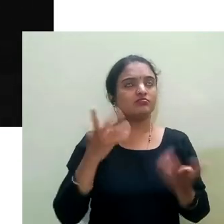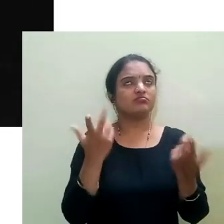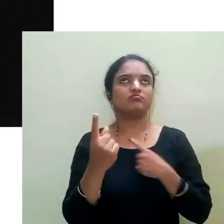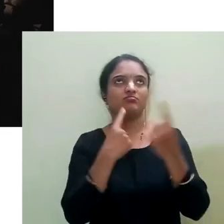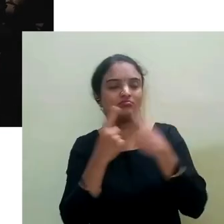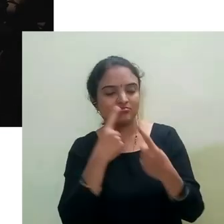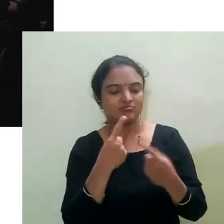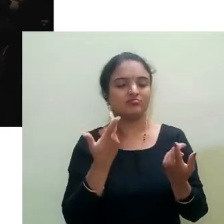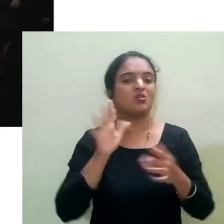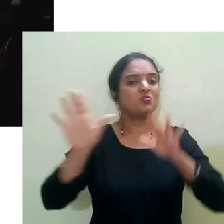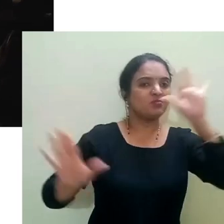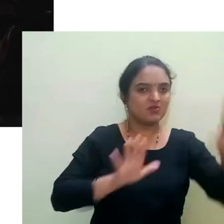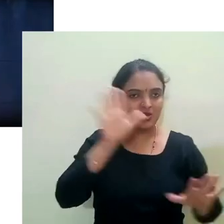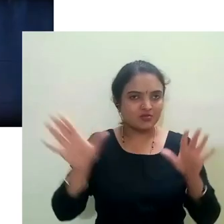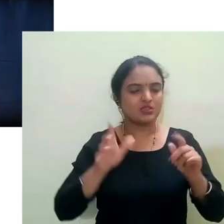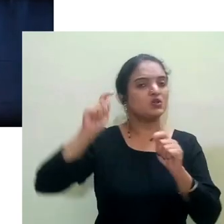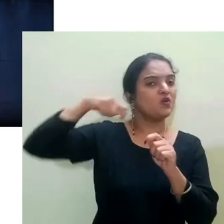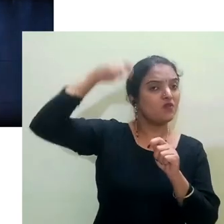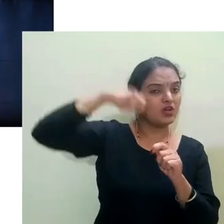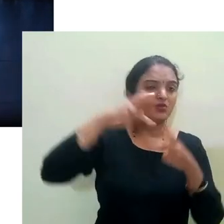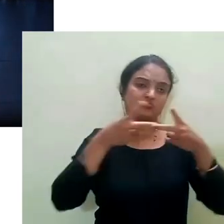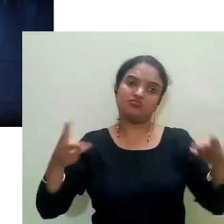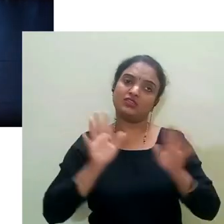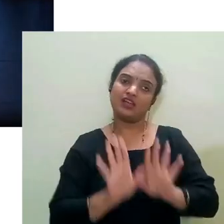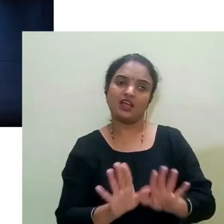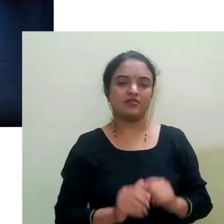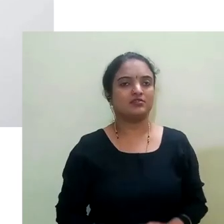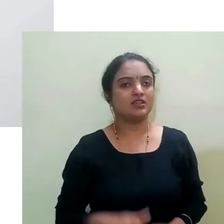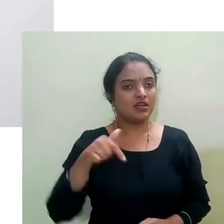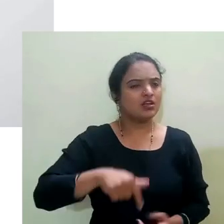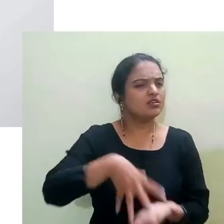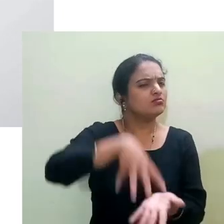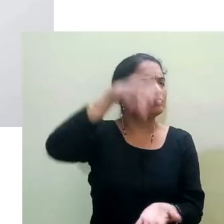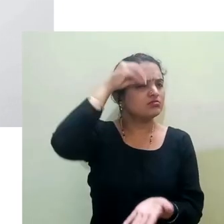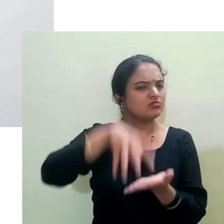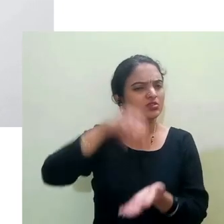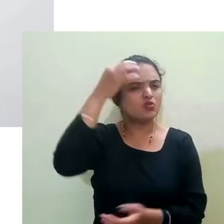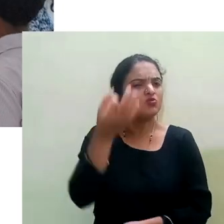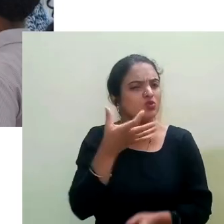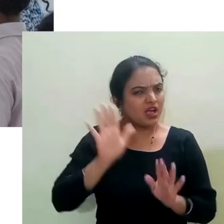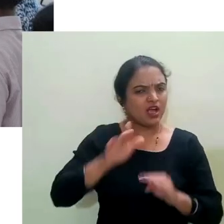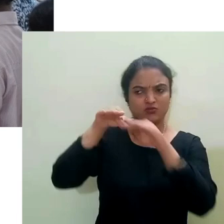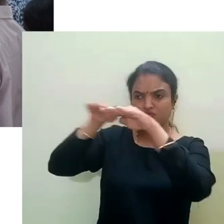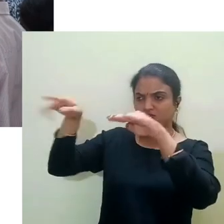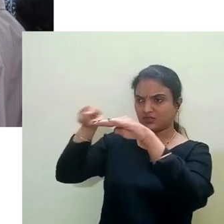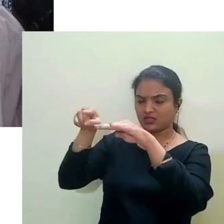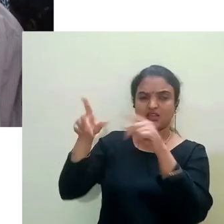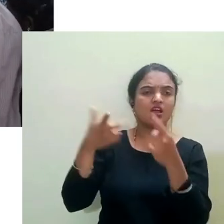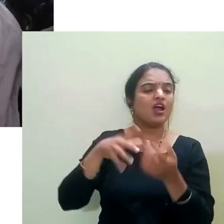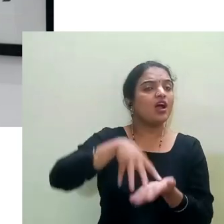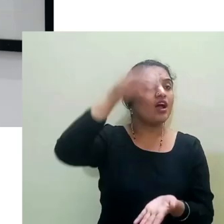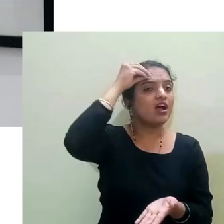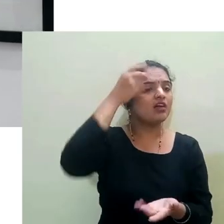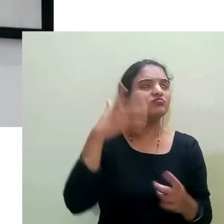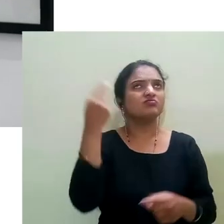an interactive space for talks, performance, and video. Our learning center is where we hope children will